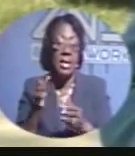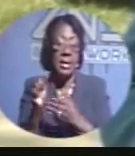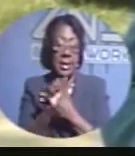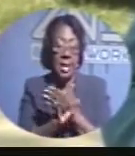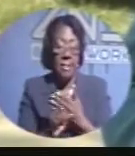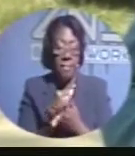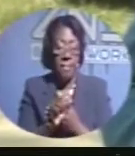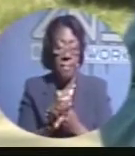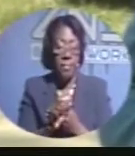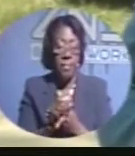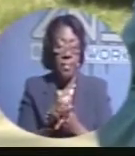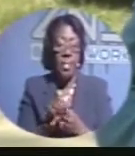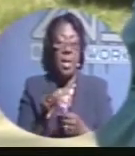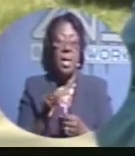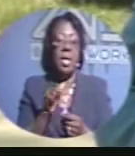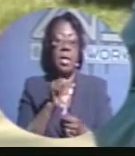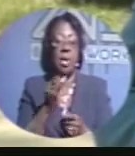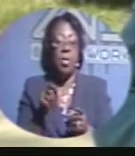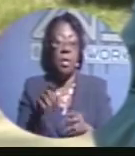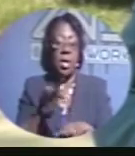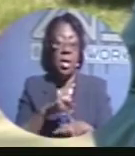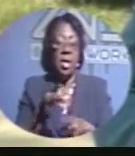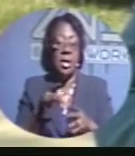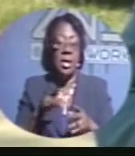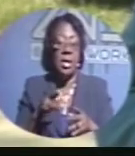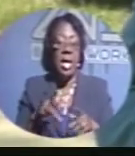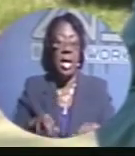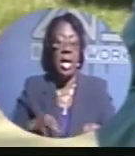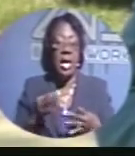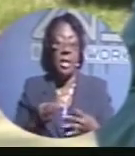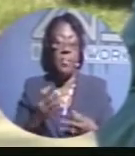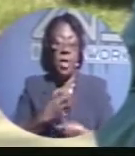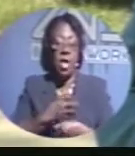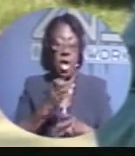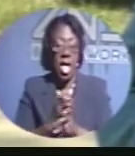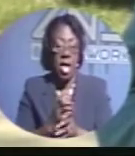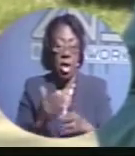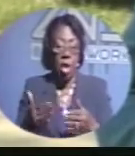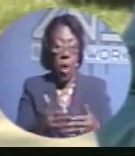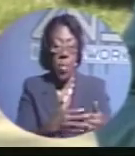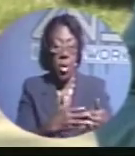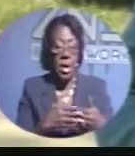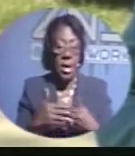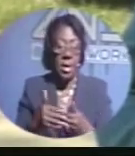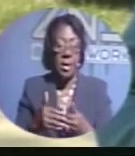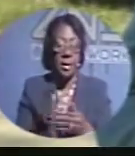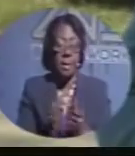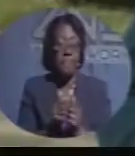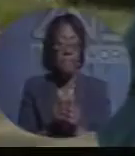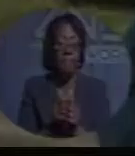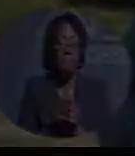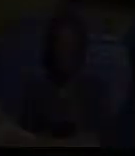Renewal mandate to not only touch lives, but to change communities. Reporting for ZNS News, I'm Joe Davis-Roll.